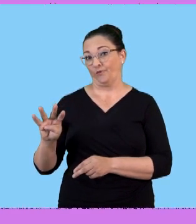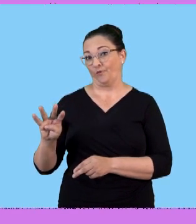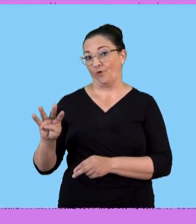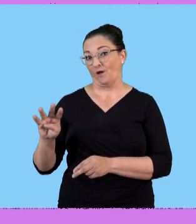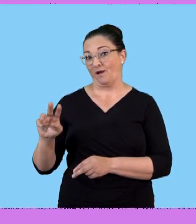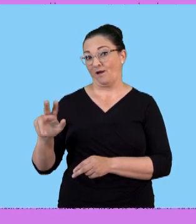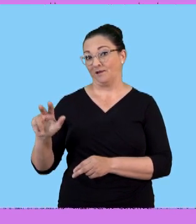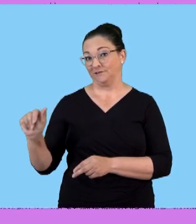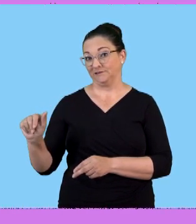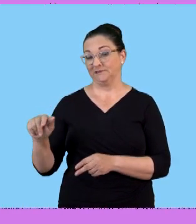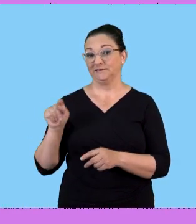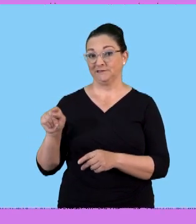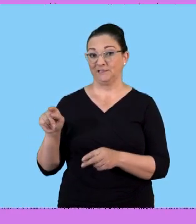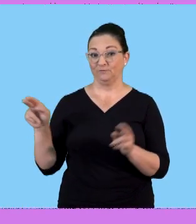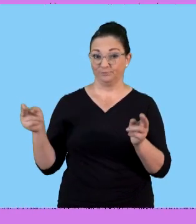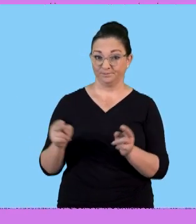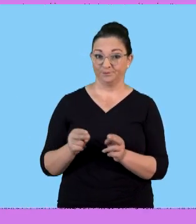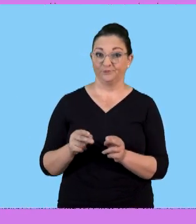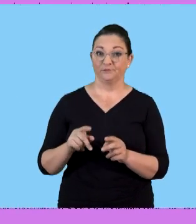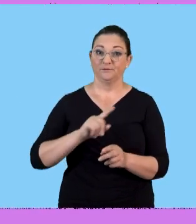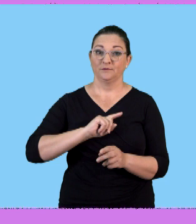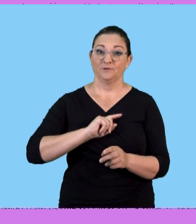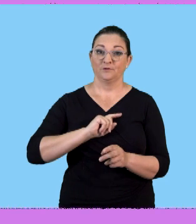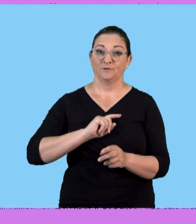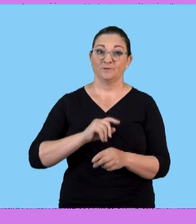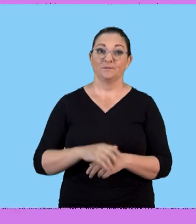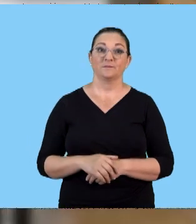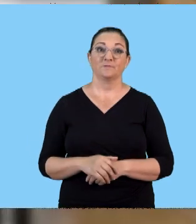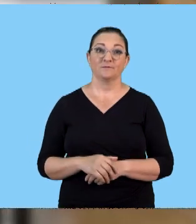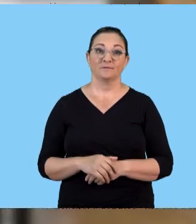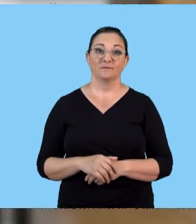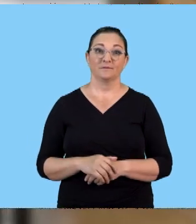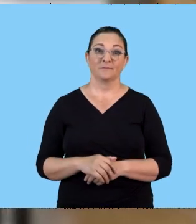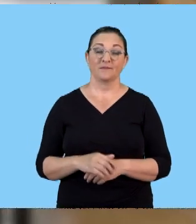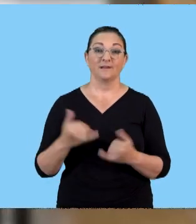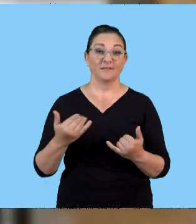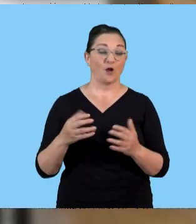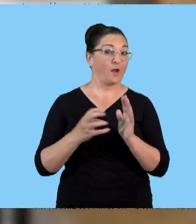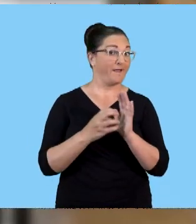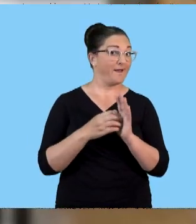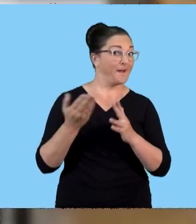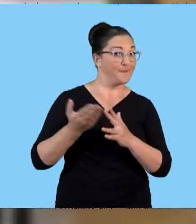110,1714,286 to 110 kilometers per hour. All right, let us take a